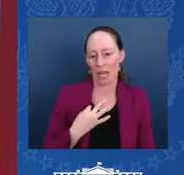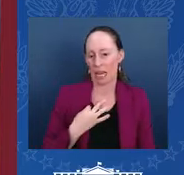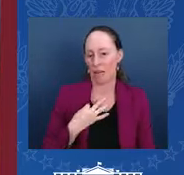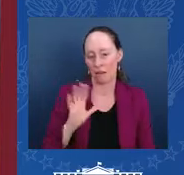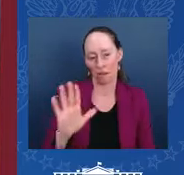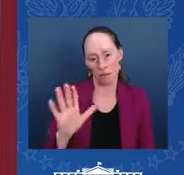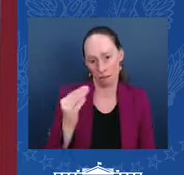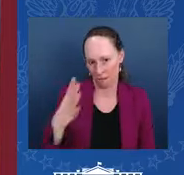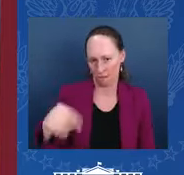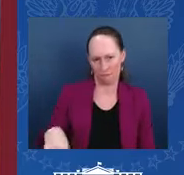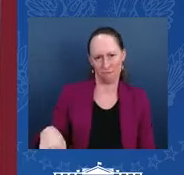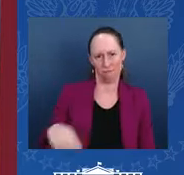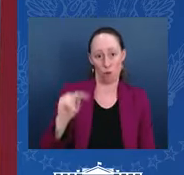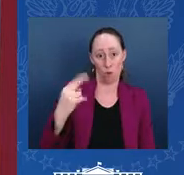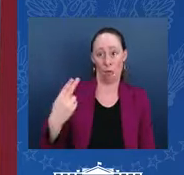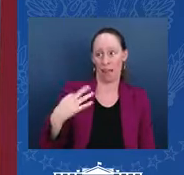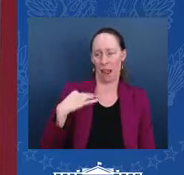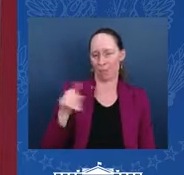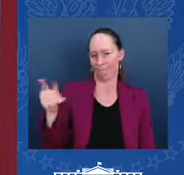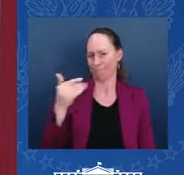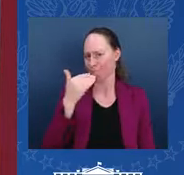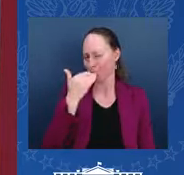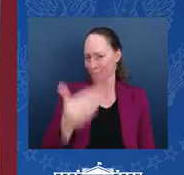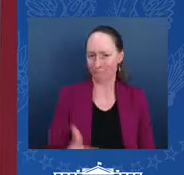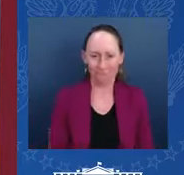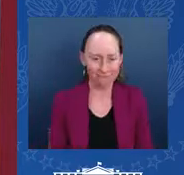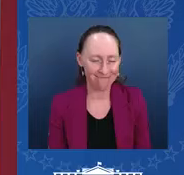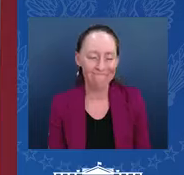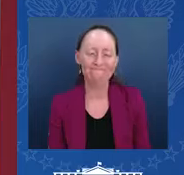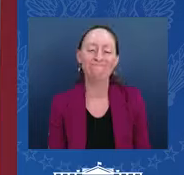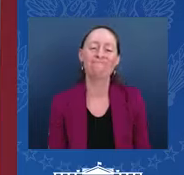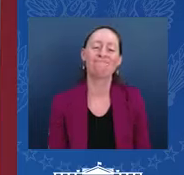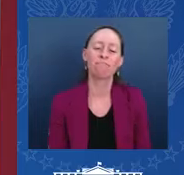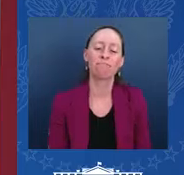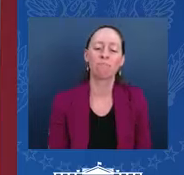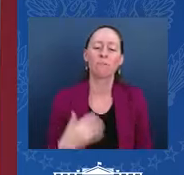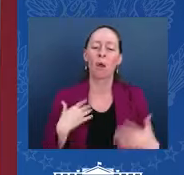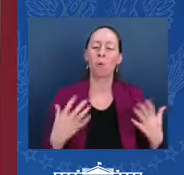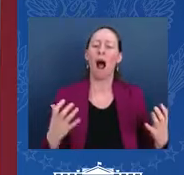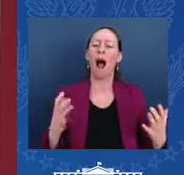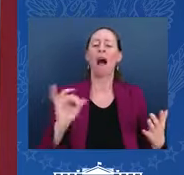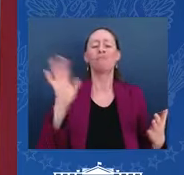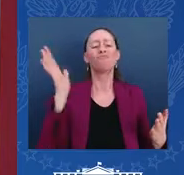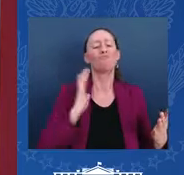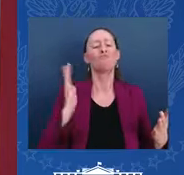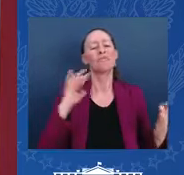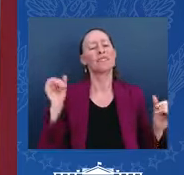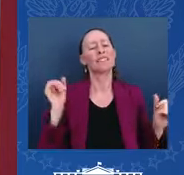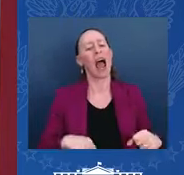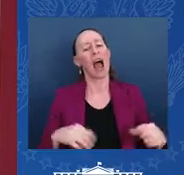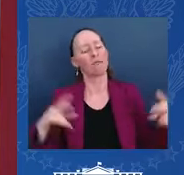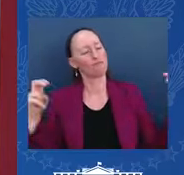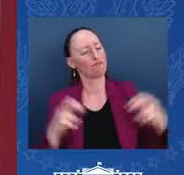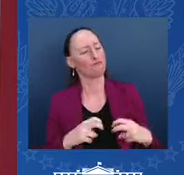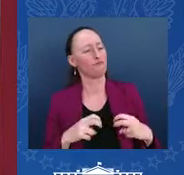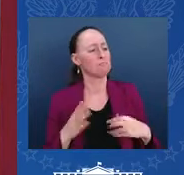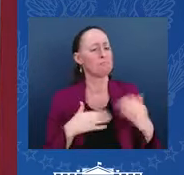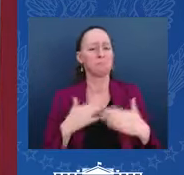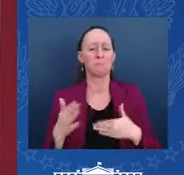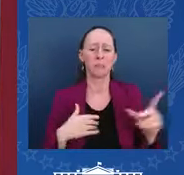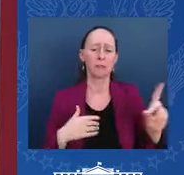we actually can talk to the other team. This is not your father's Republican Party.